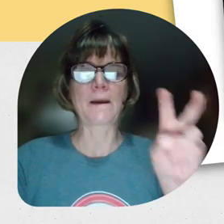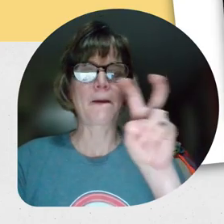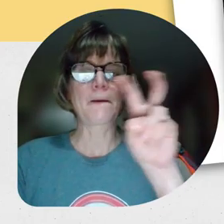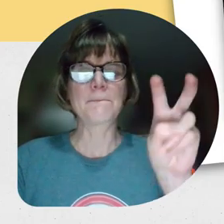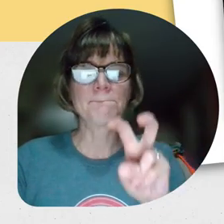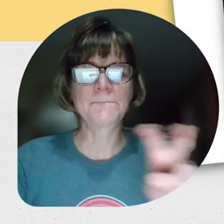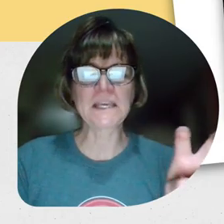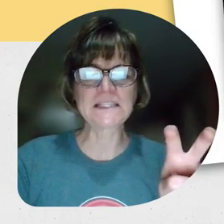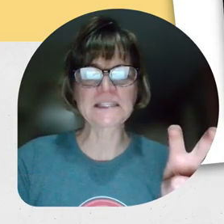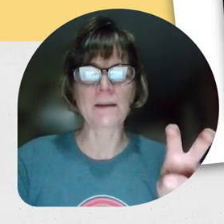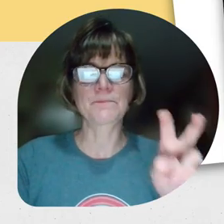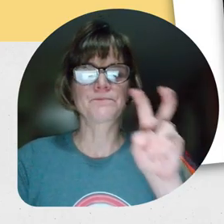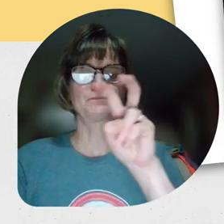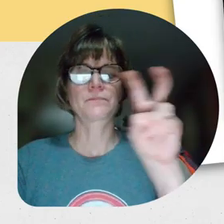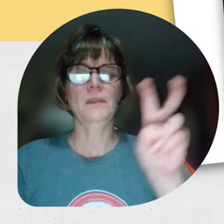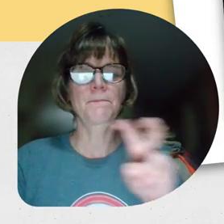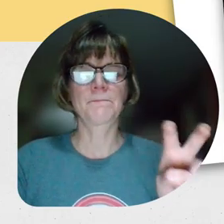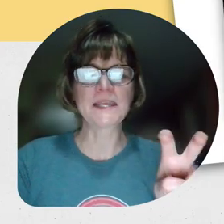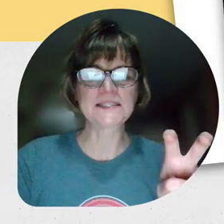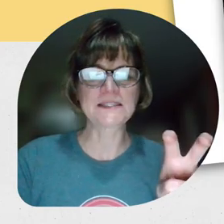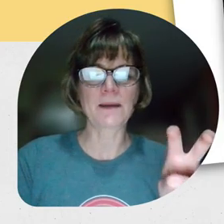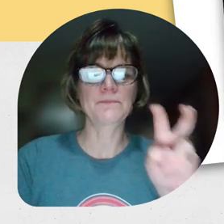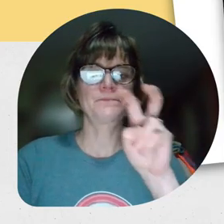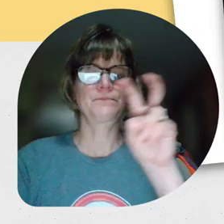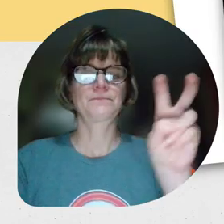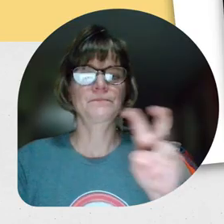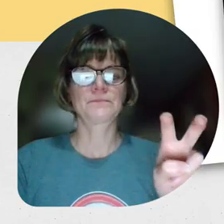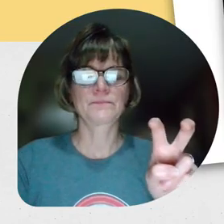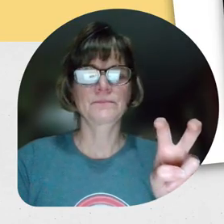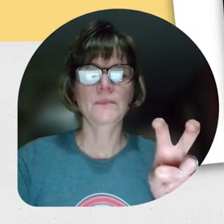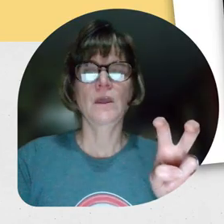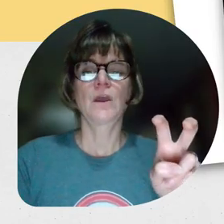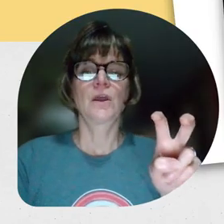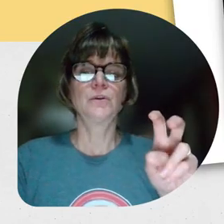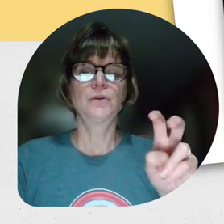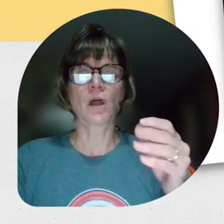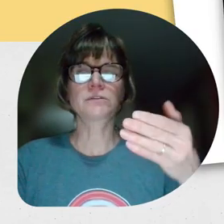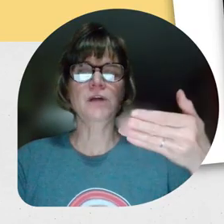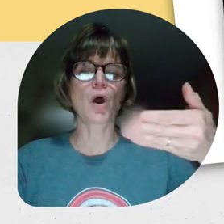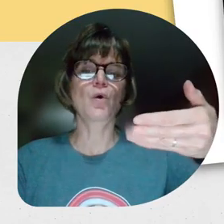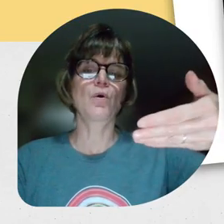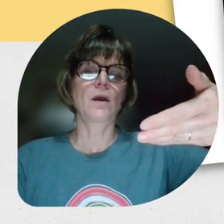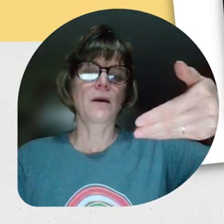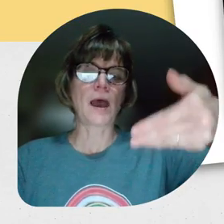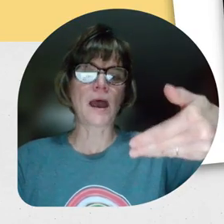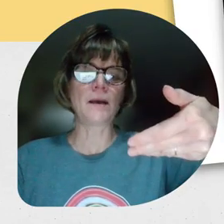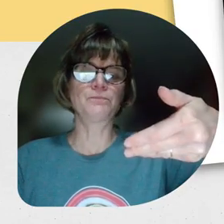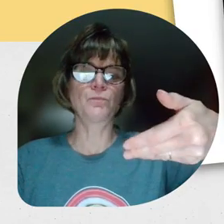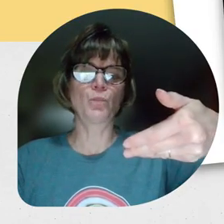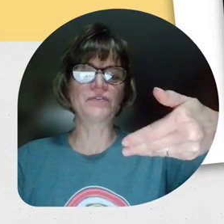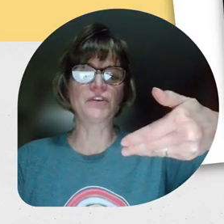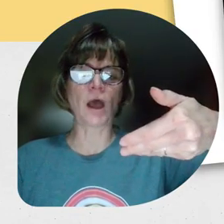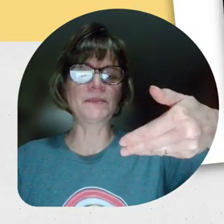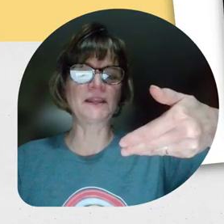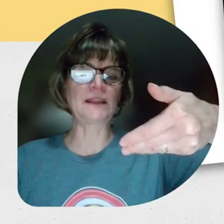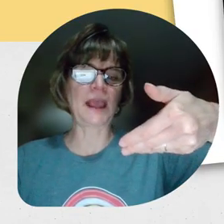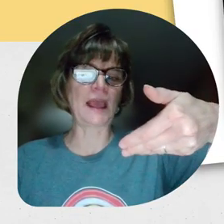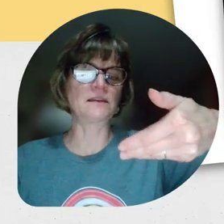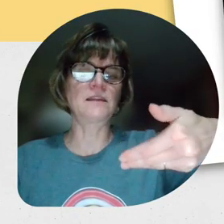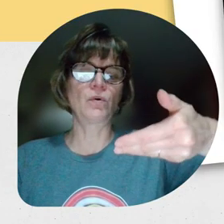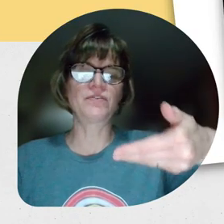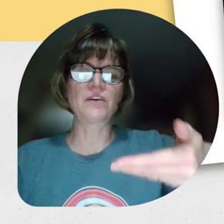pizza. Pizza. Pizza. You can also, with your